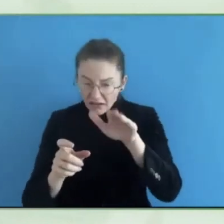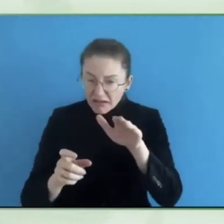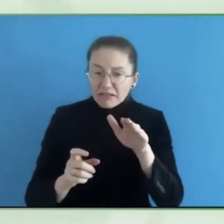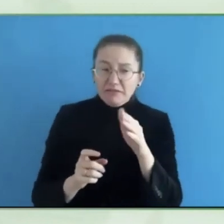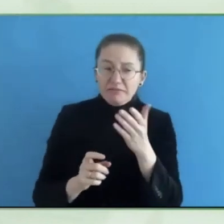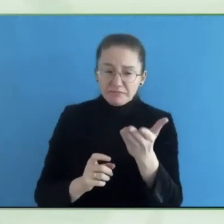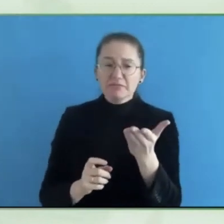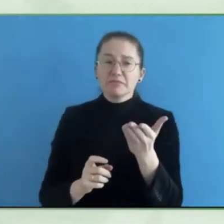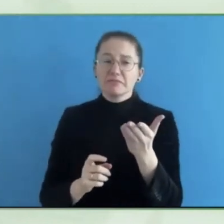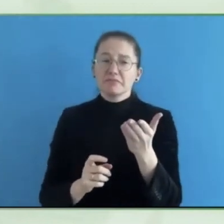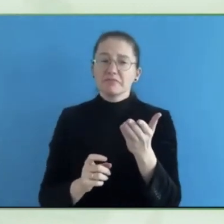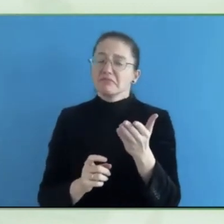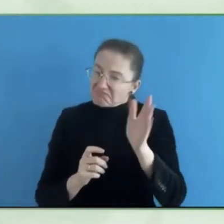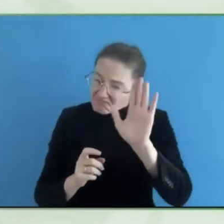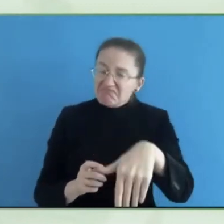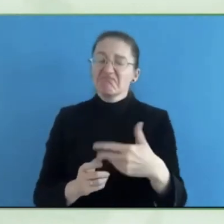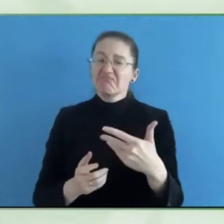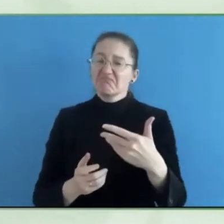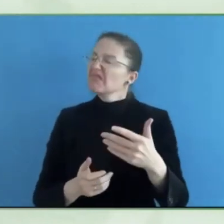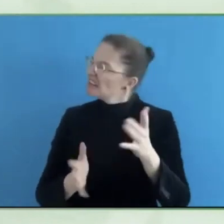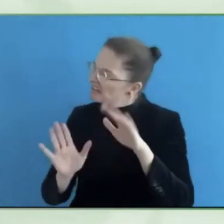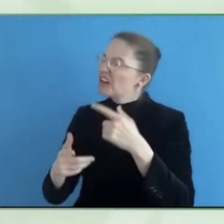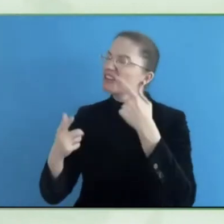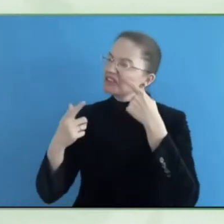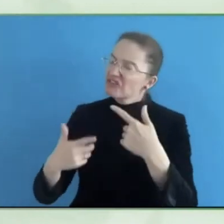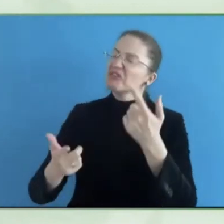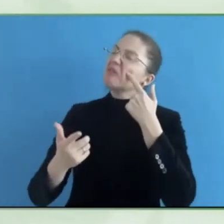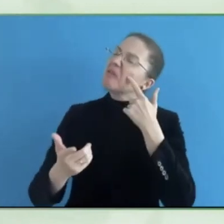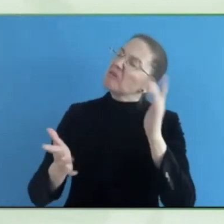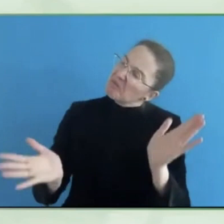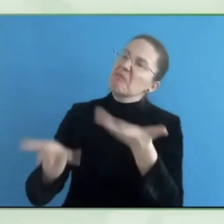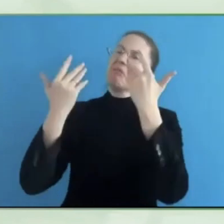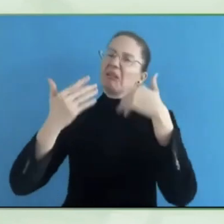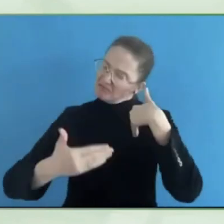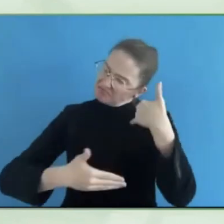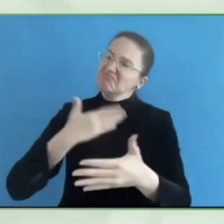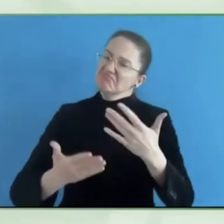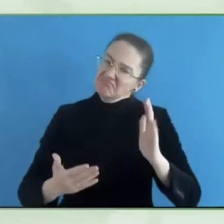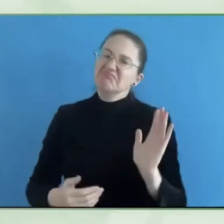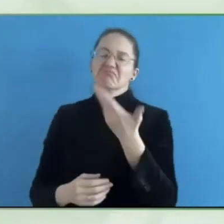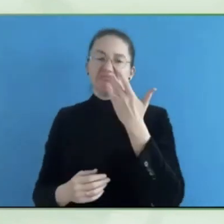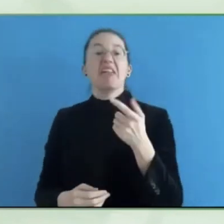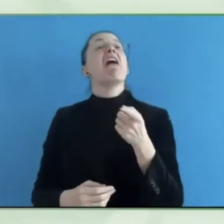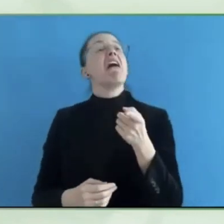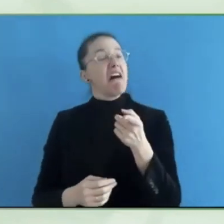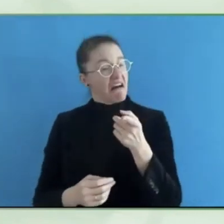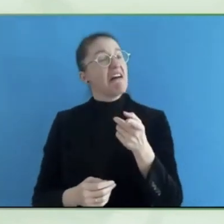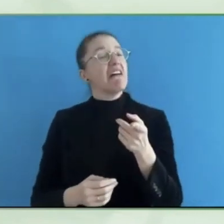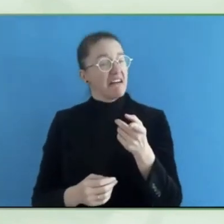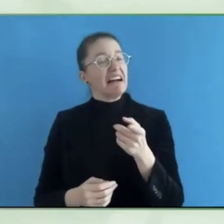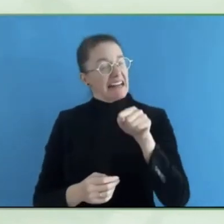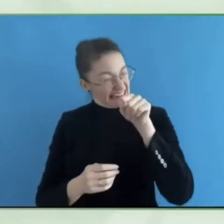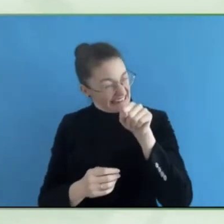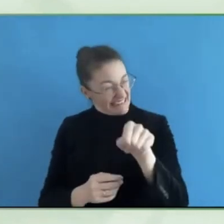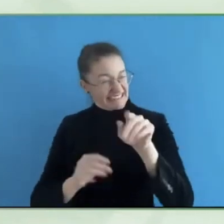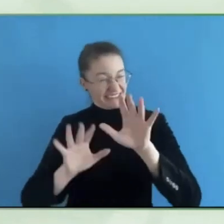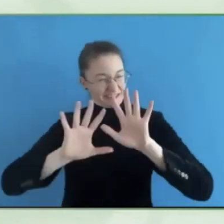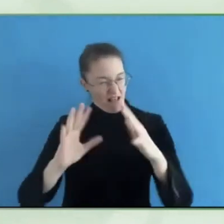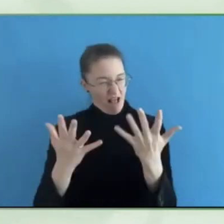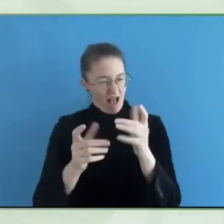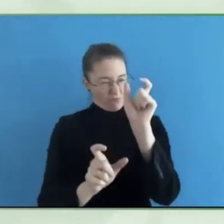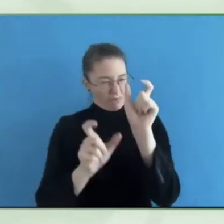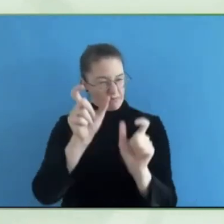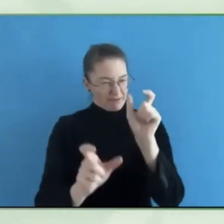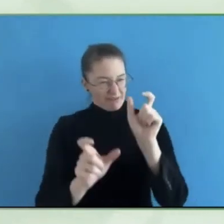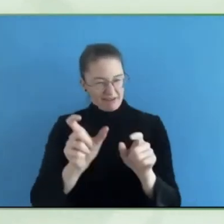make a break out of this area out of the company and remove these guys. And those tech